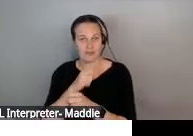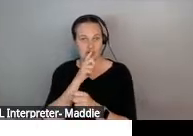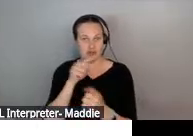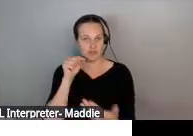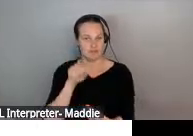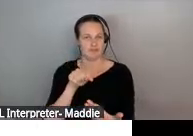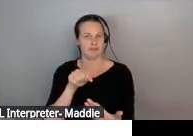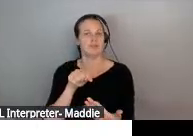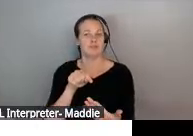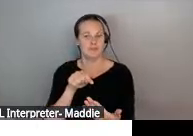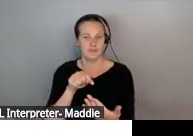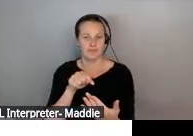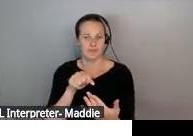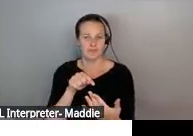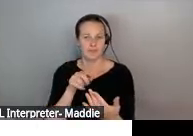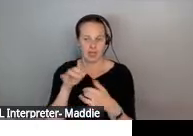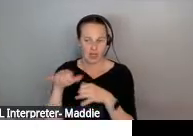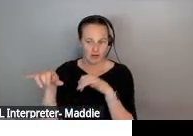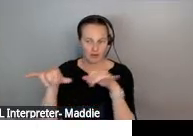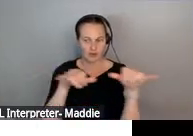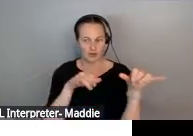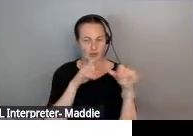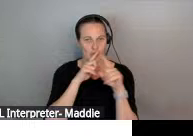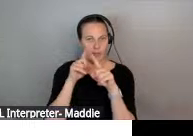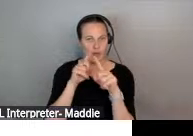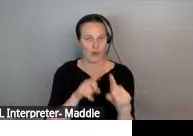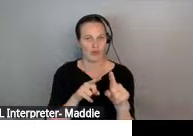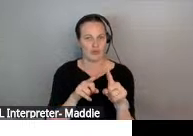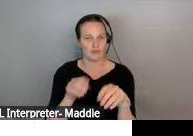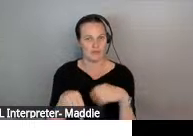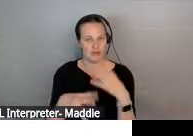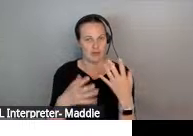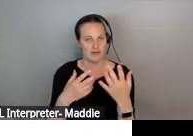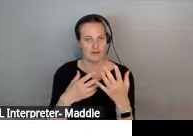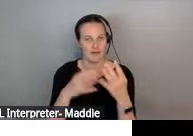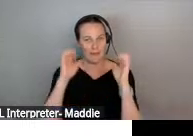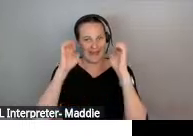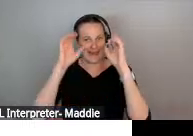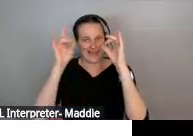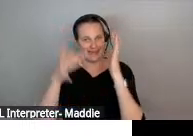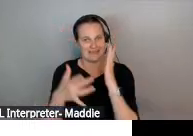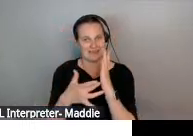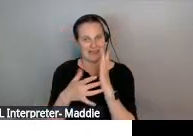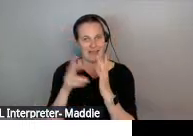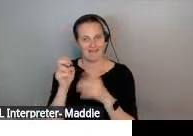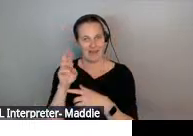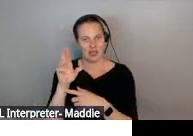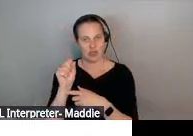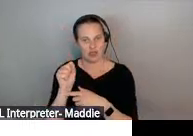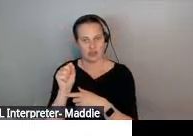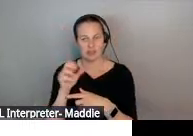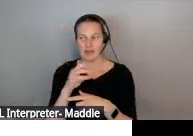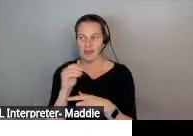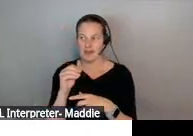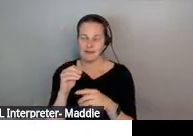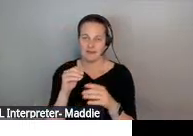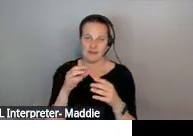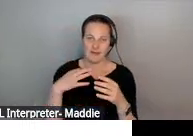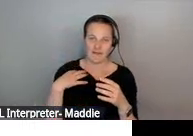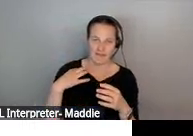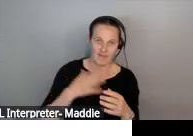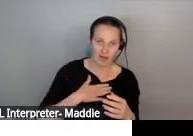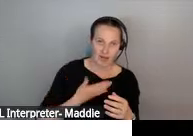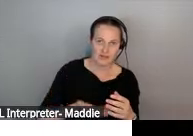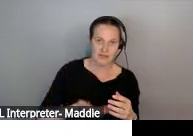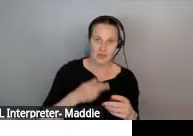conformance reports that are provided by an EdTech vendor, and the voluntary product accessibility template is